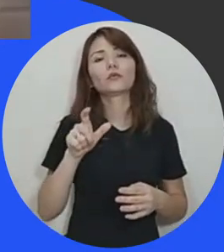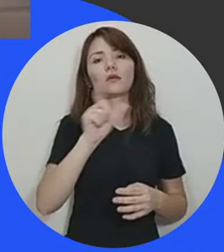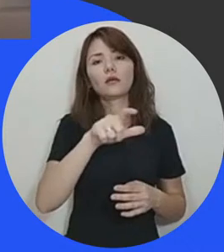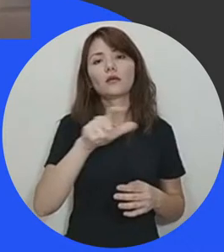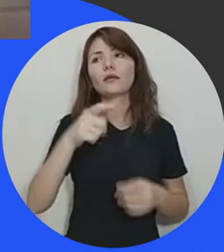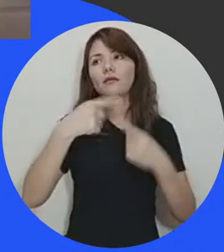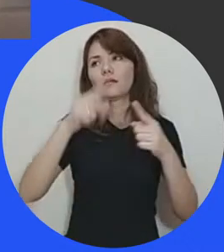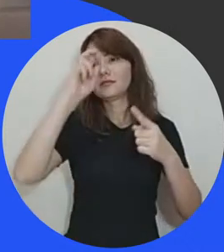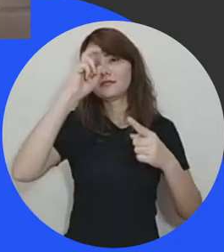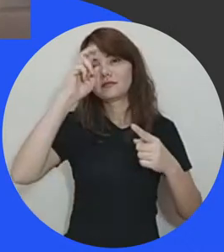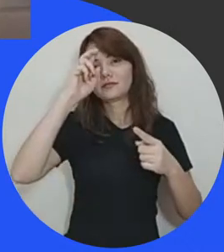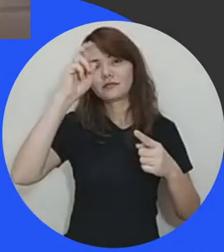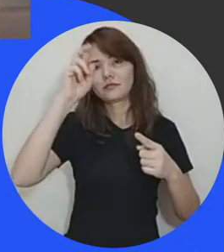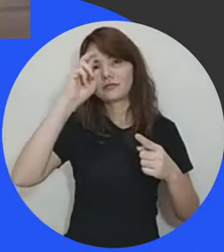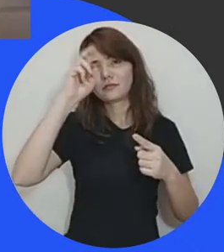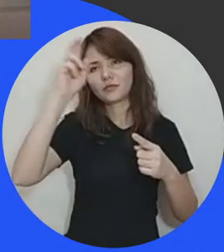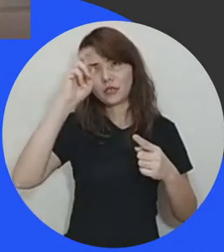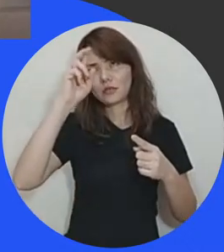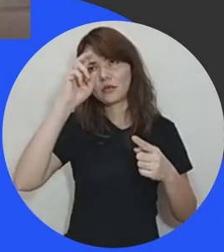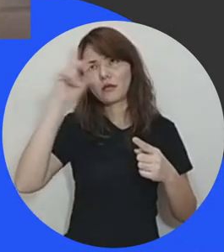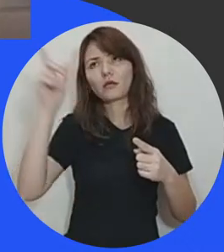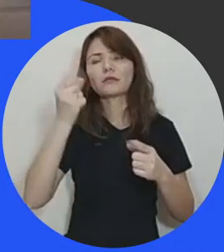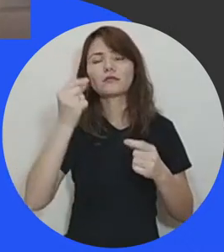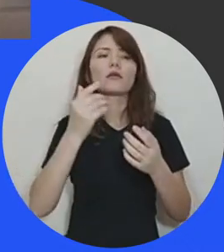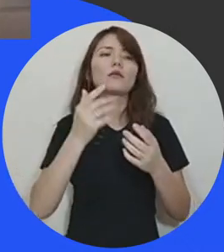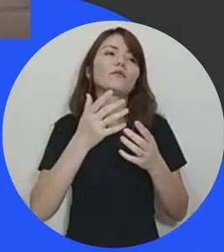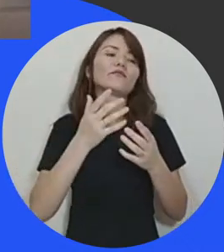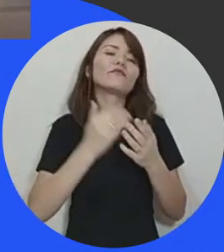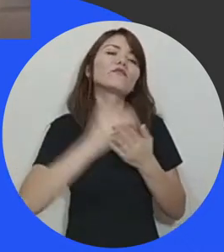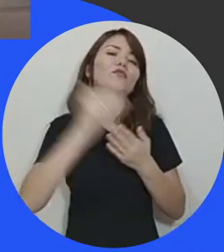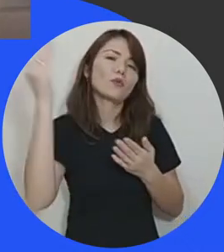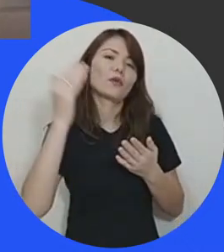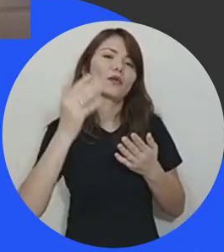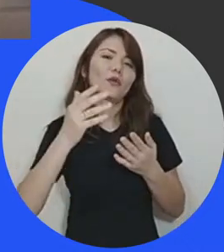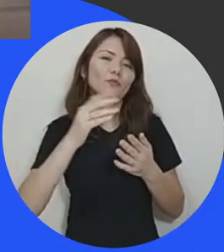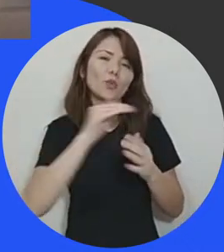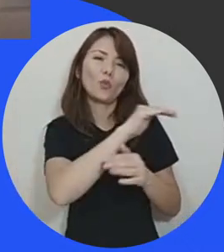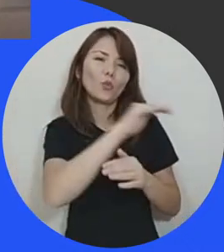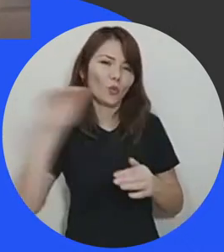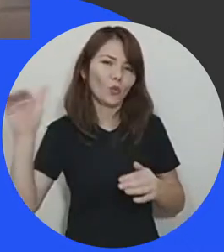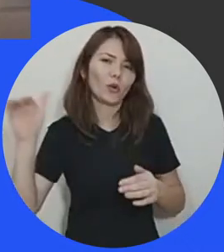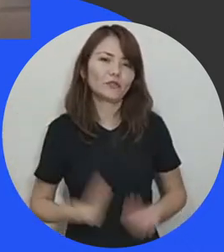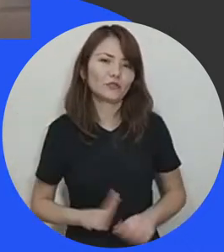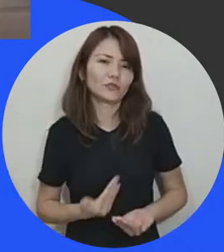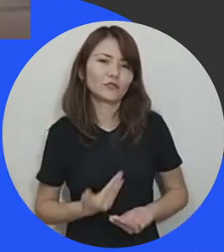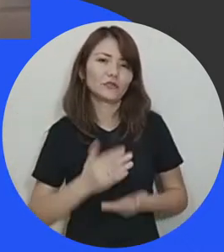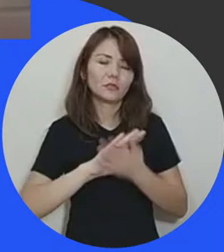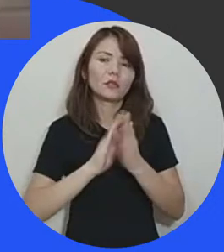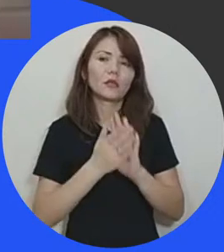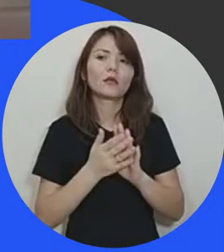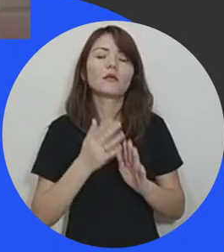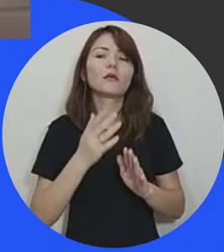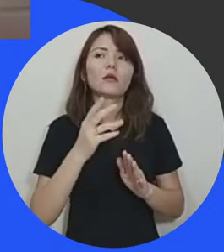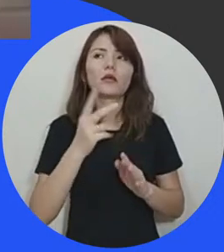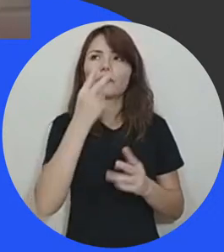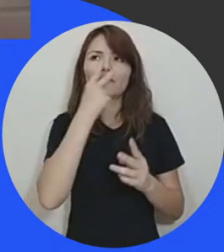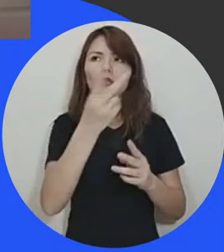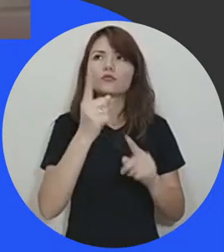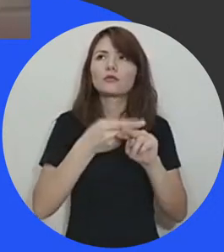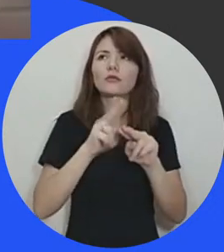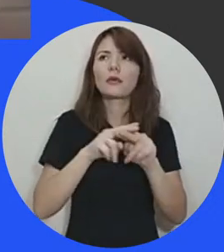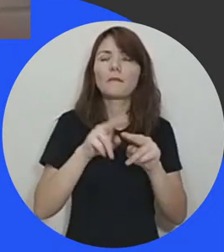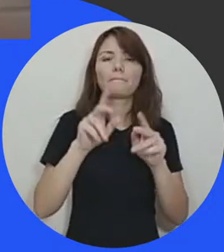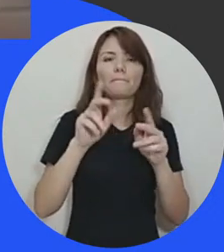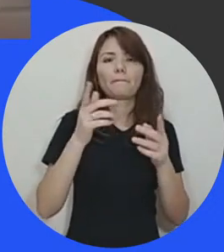income countries, we've forgotten what an epidemic looks like, what pandemics look like. If you look at places like the